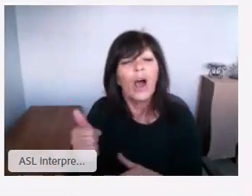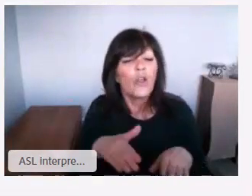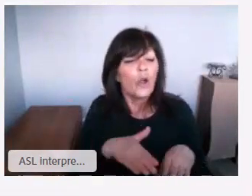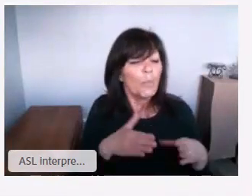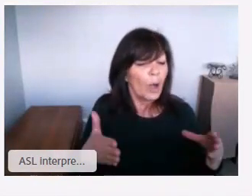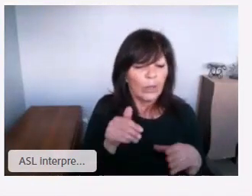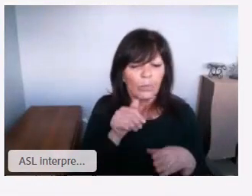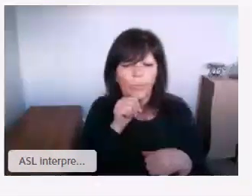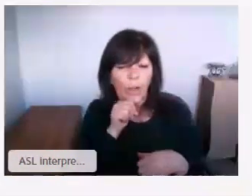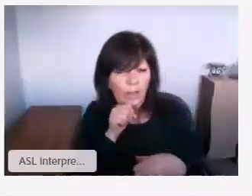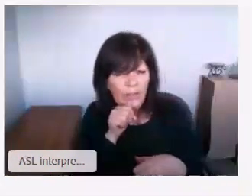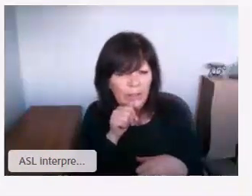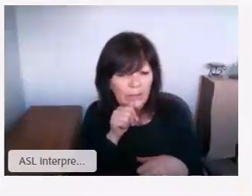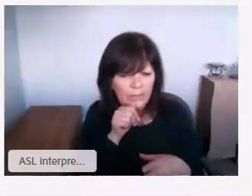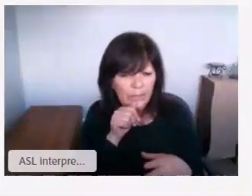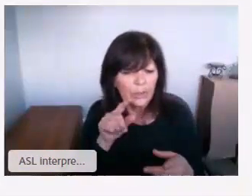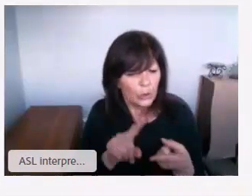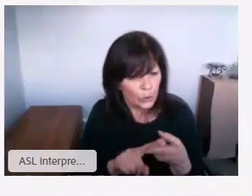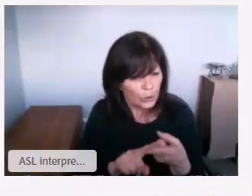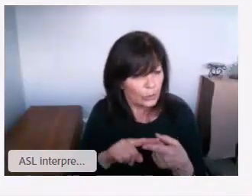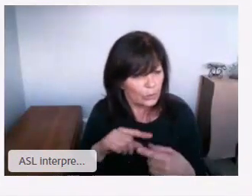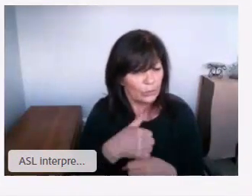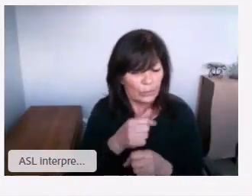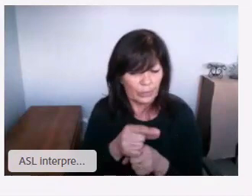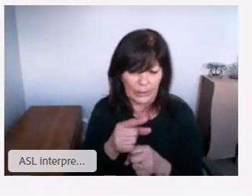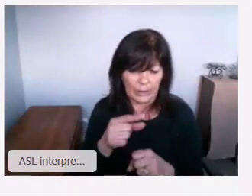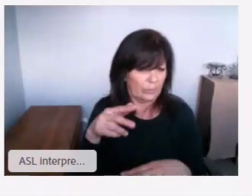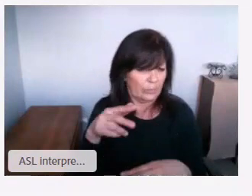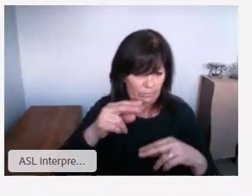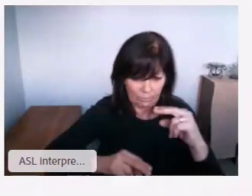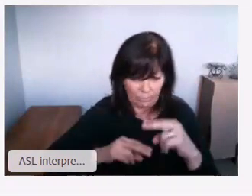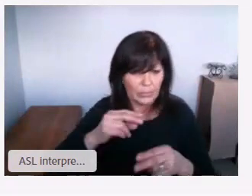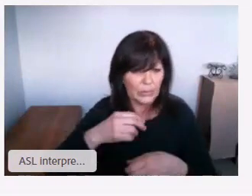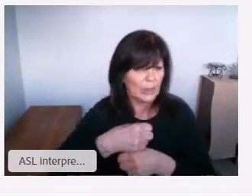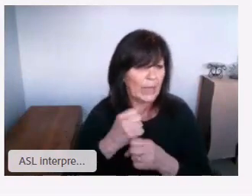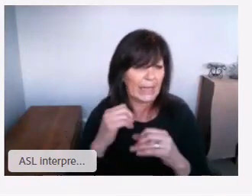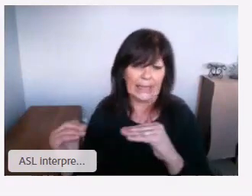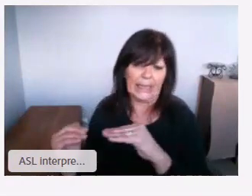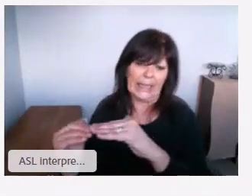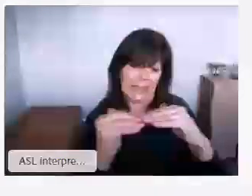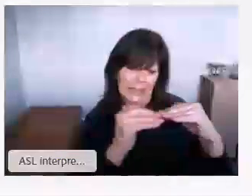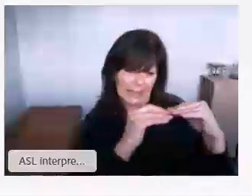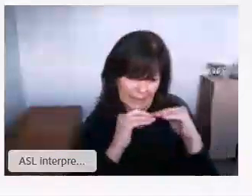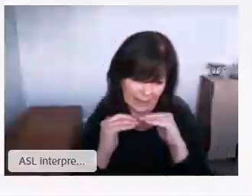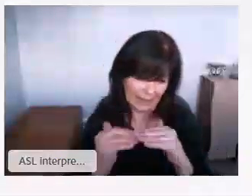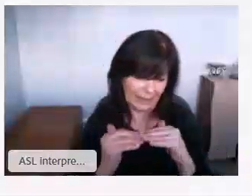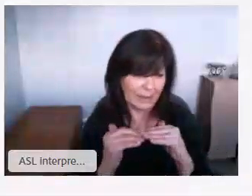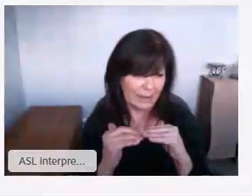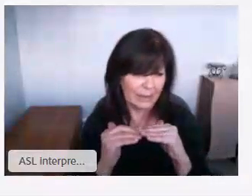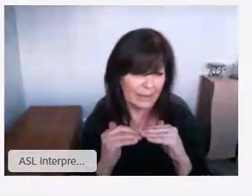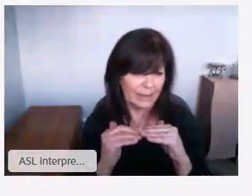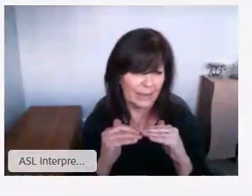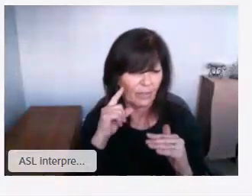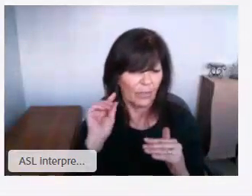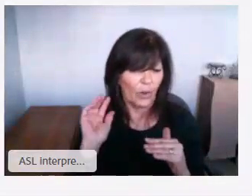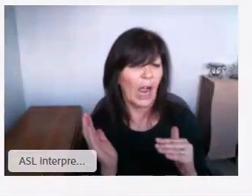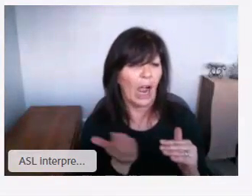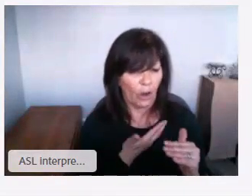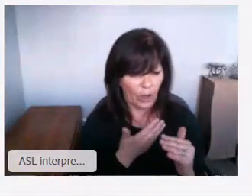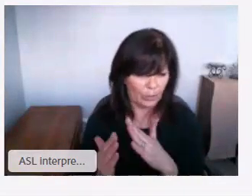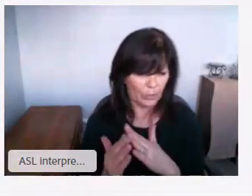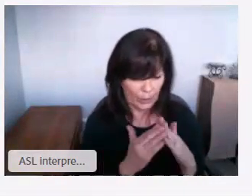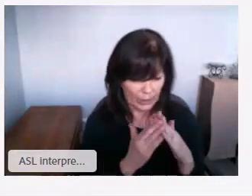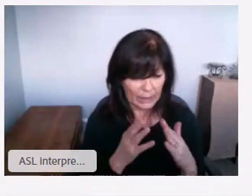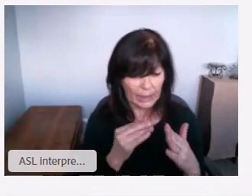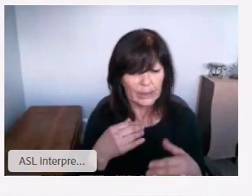partners to build sustainable infrastructure, to create an equitable entrepreneurial ecosystem for our community, and to